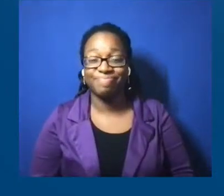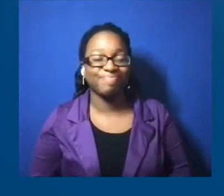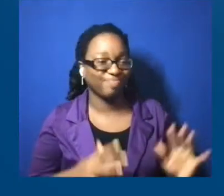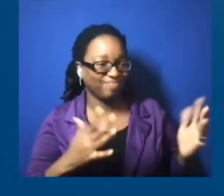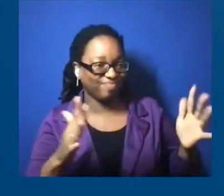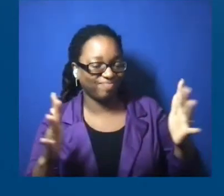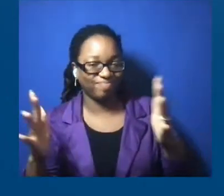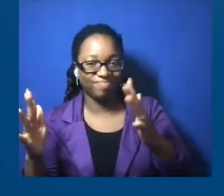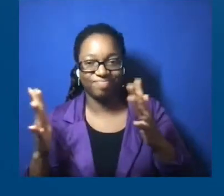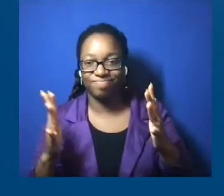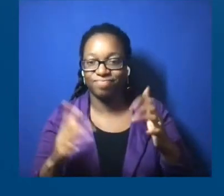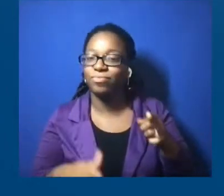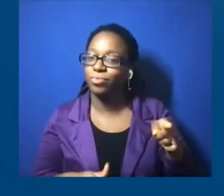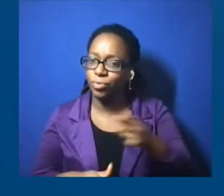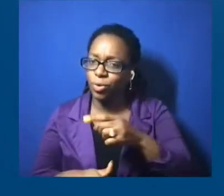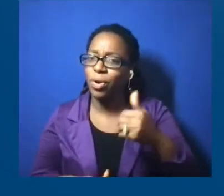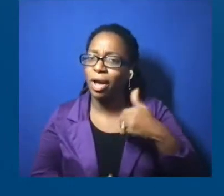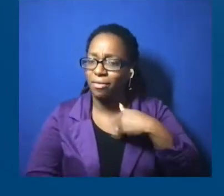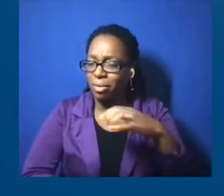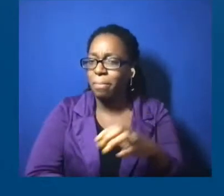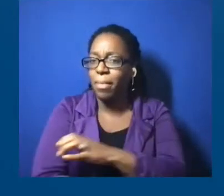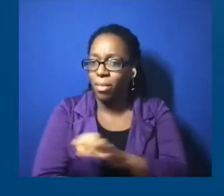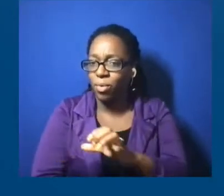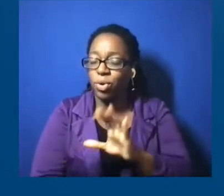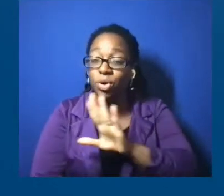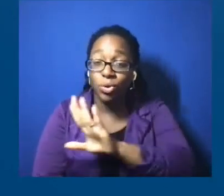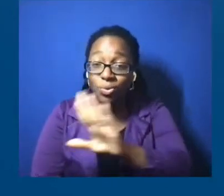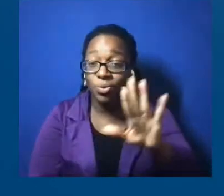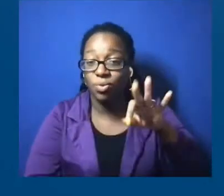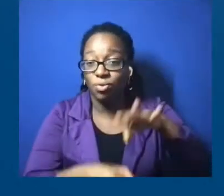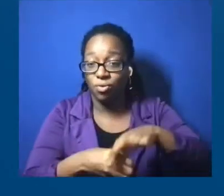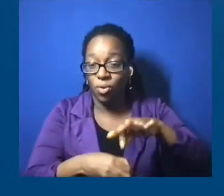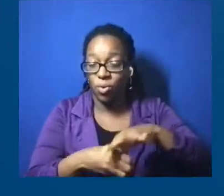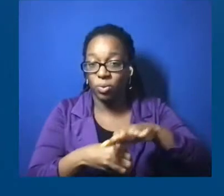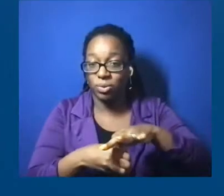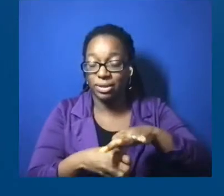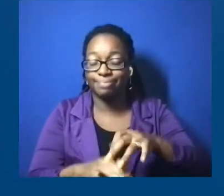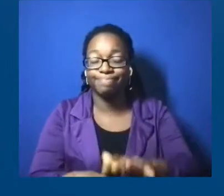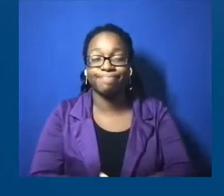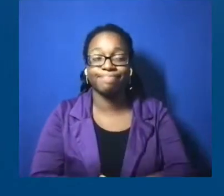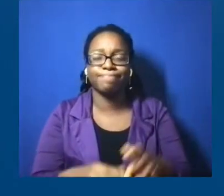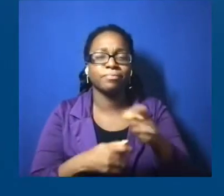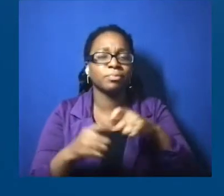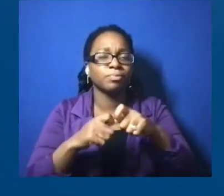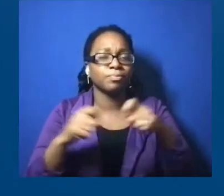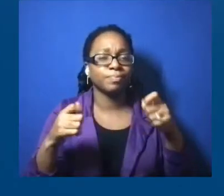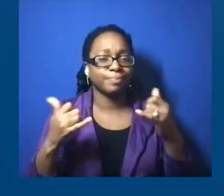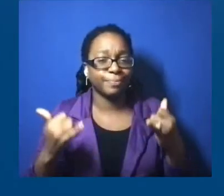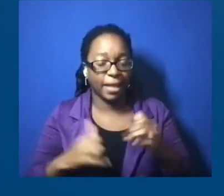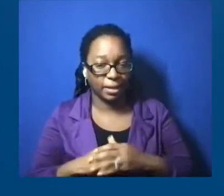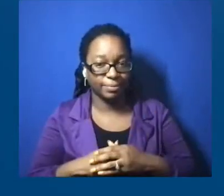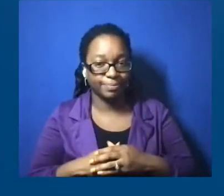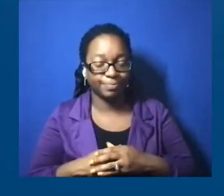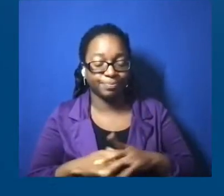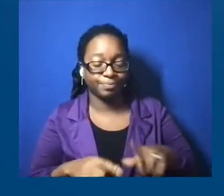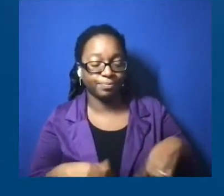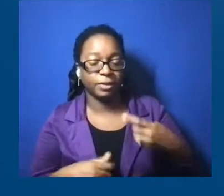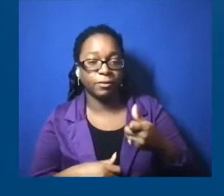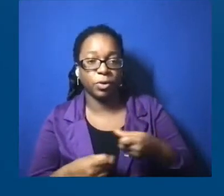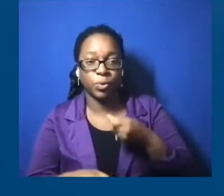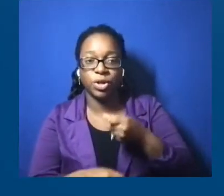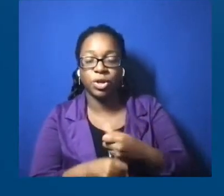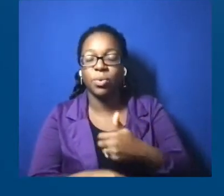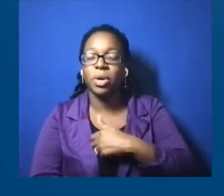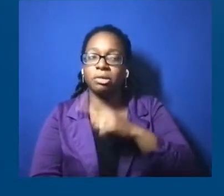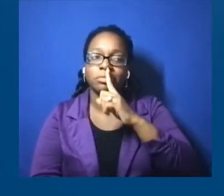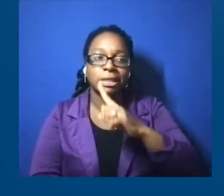You have that power with your vote. Let me close with this. Over the last few years, we faced some of the most difficult challenges